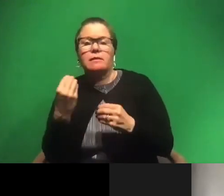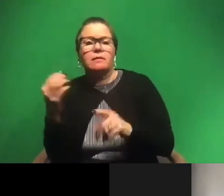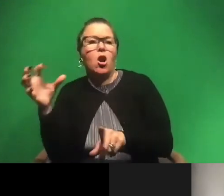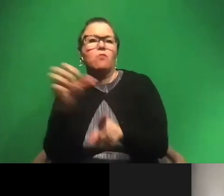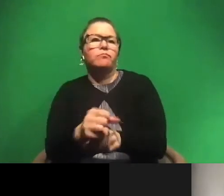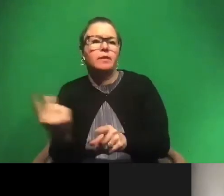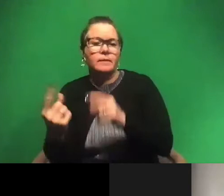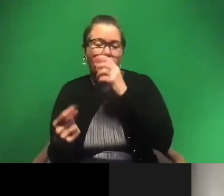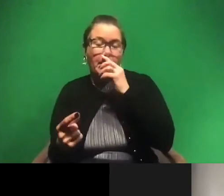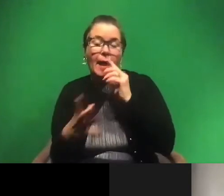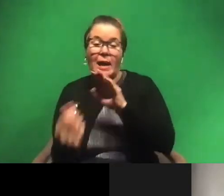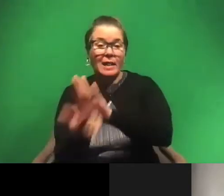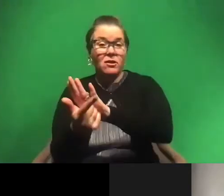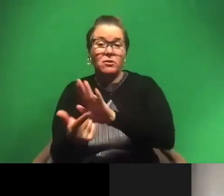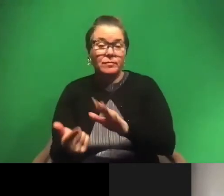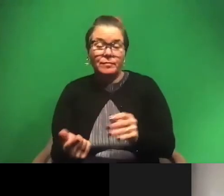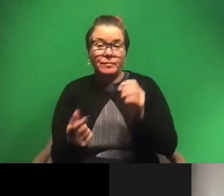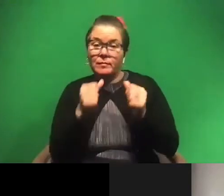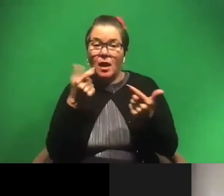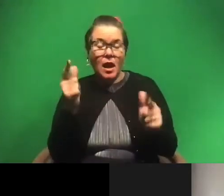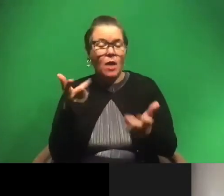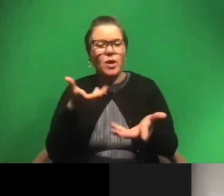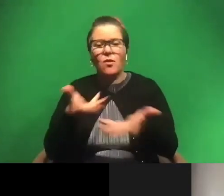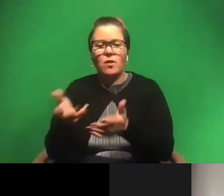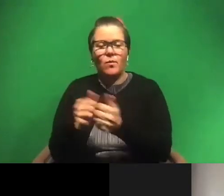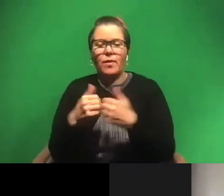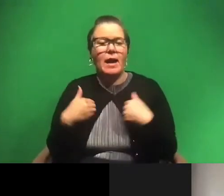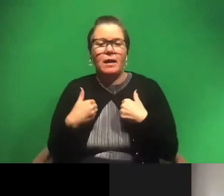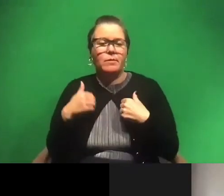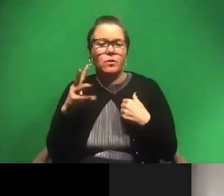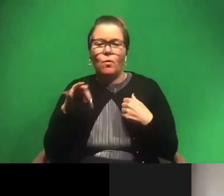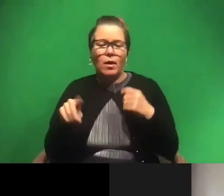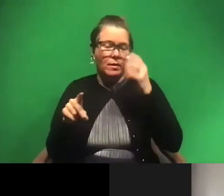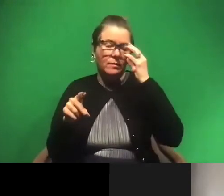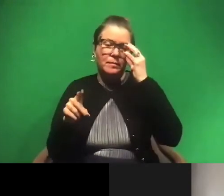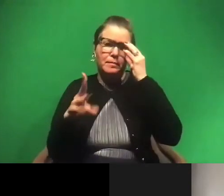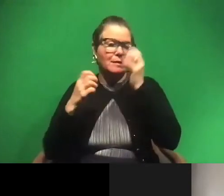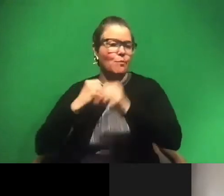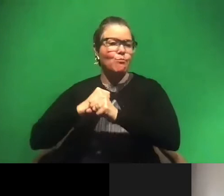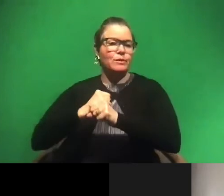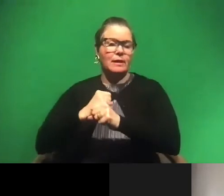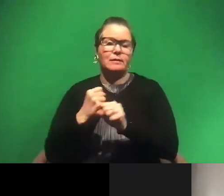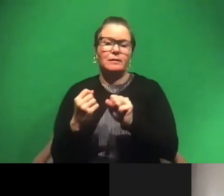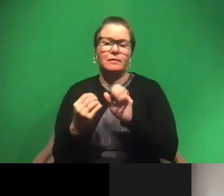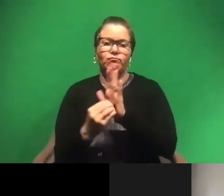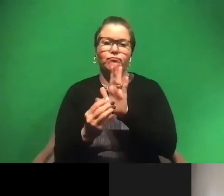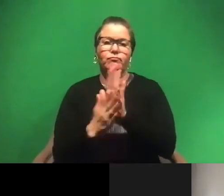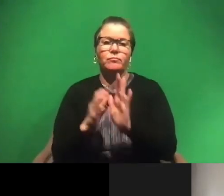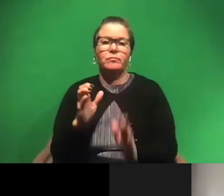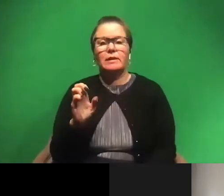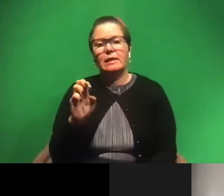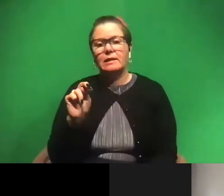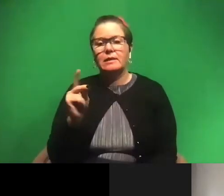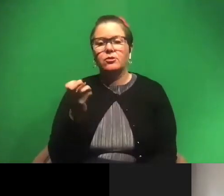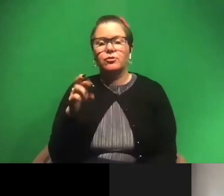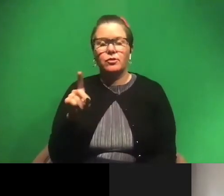also illegal. So you're not allowed to interact with the animals in the wild because they're all, at this point, we can't take any from